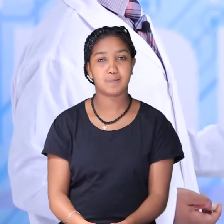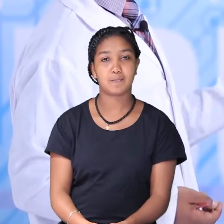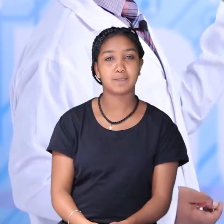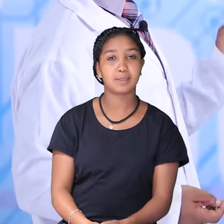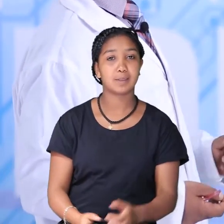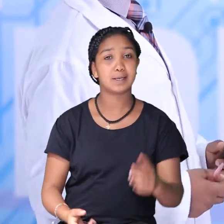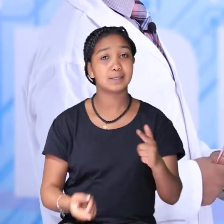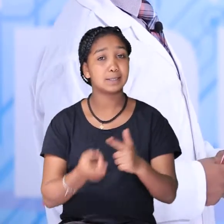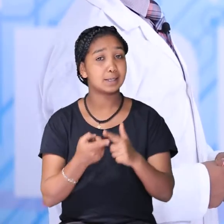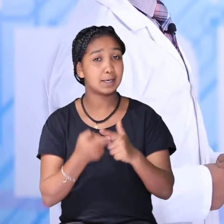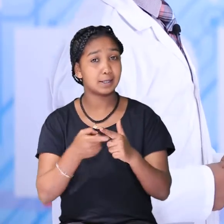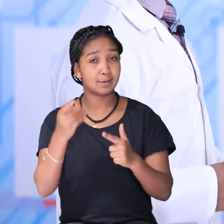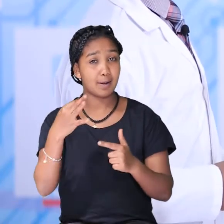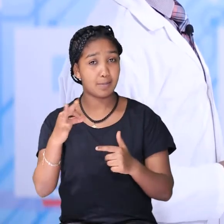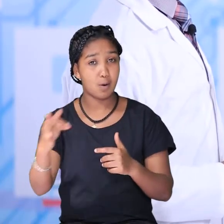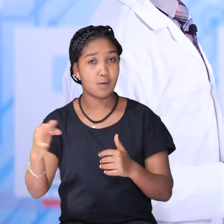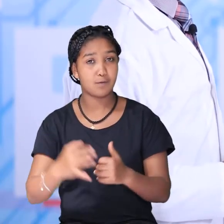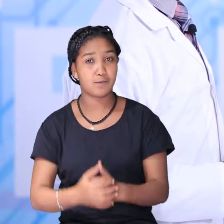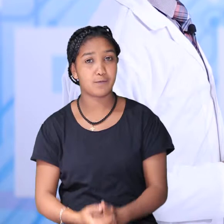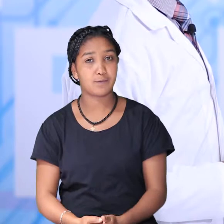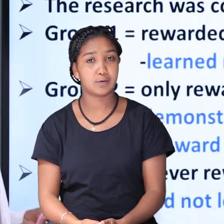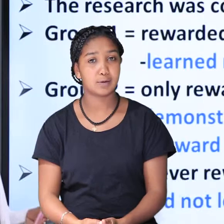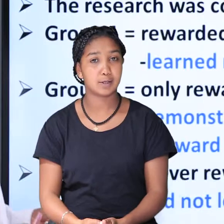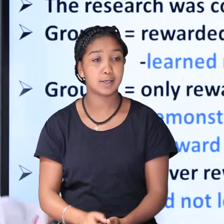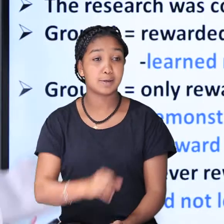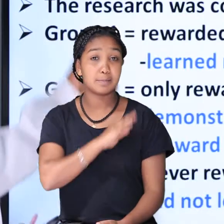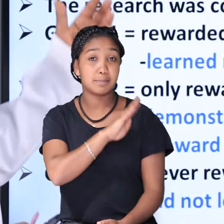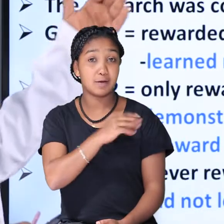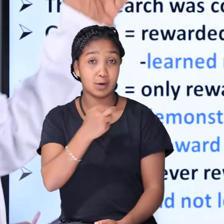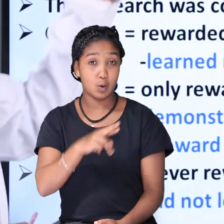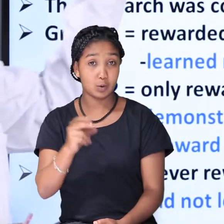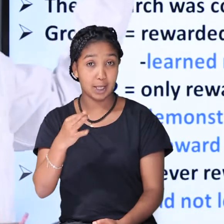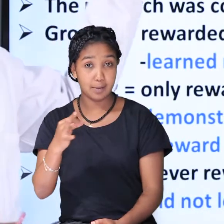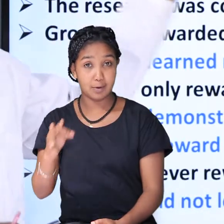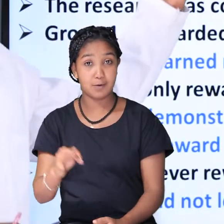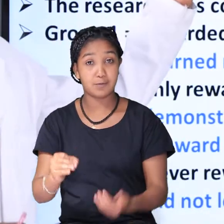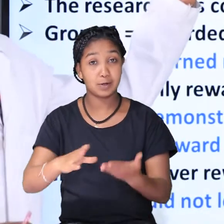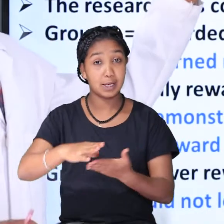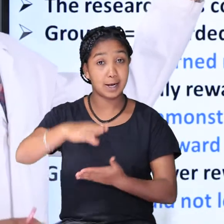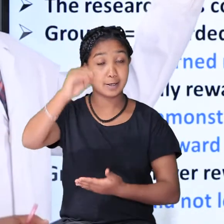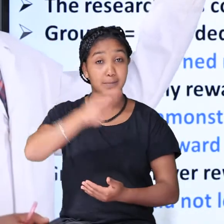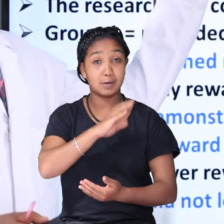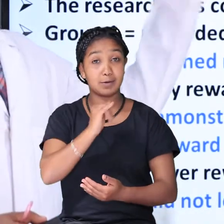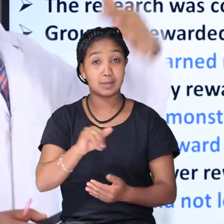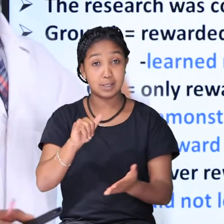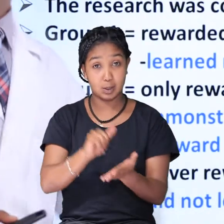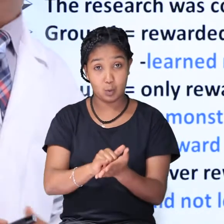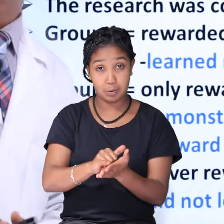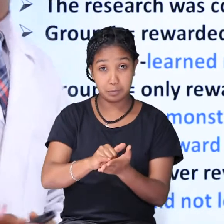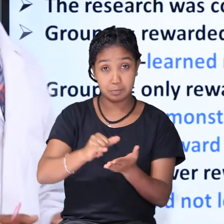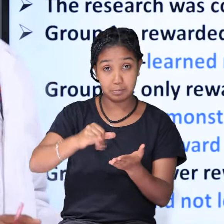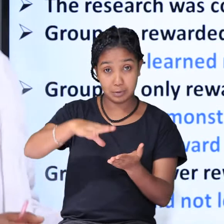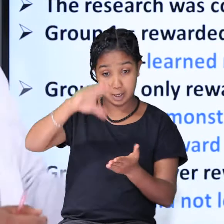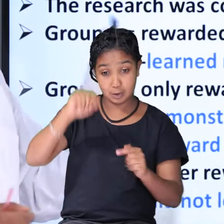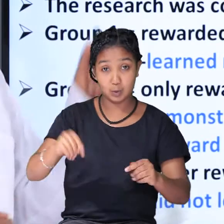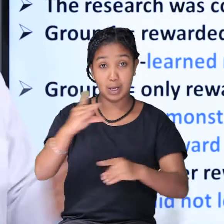The second type of behavior or type of learned behavior that we are going to discuss